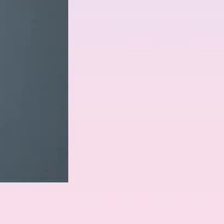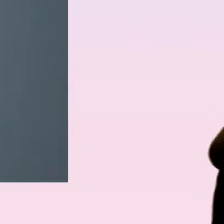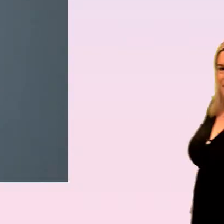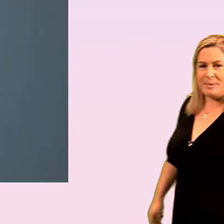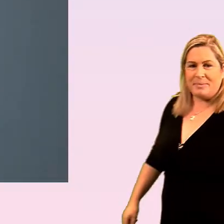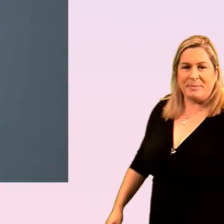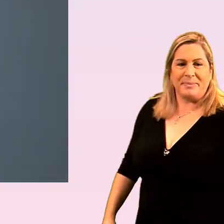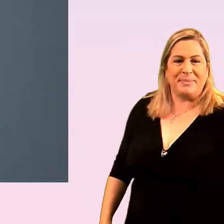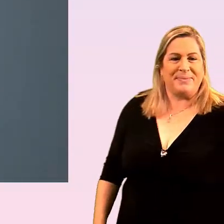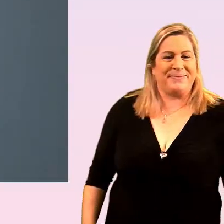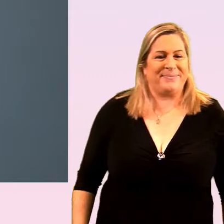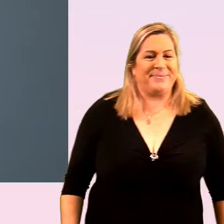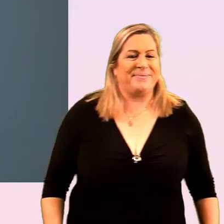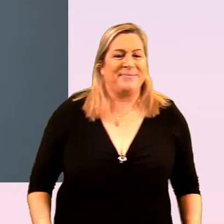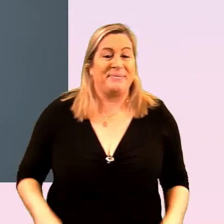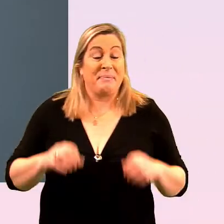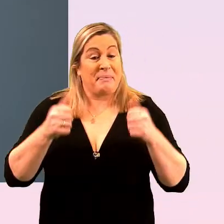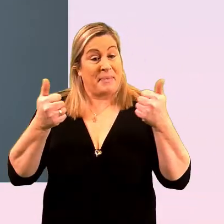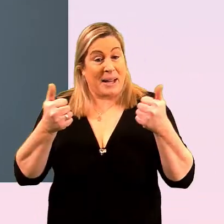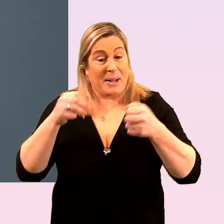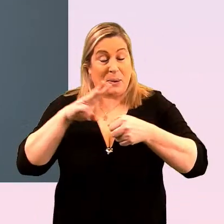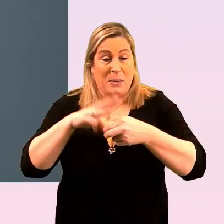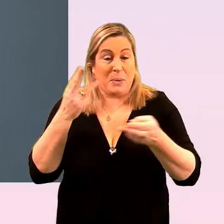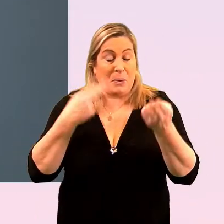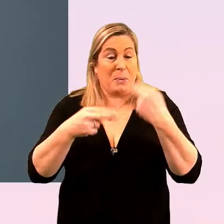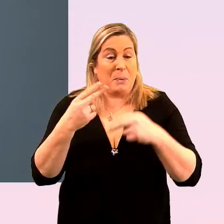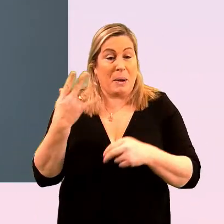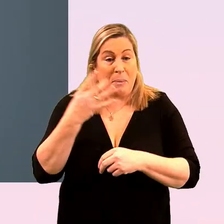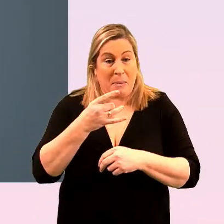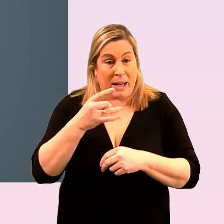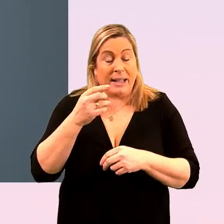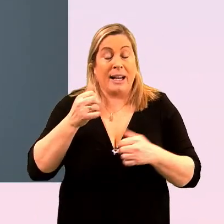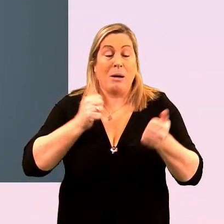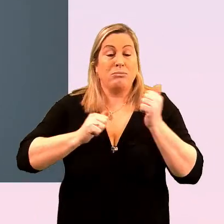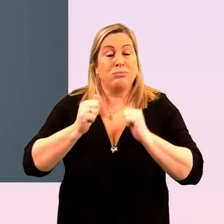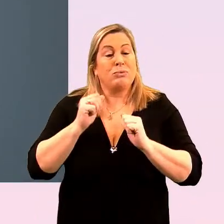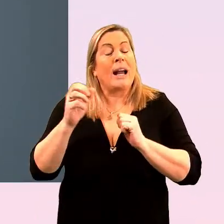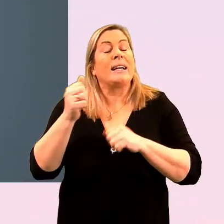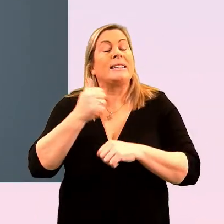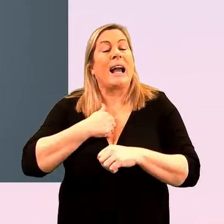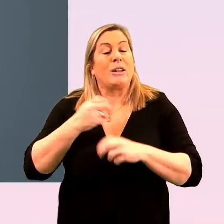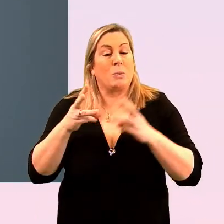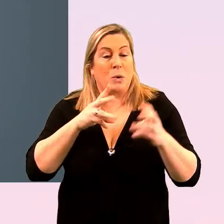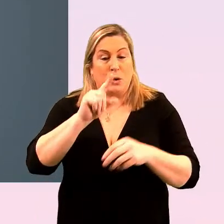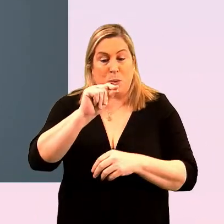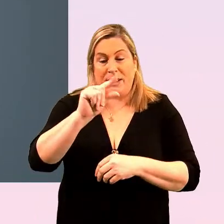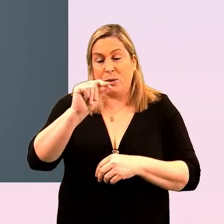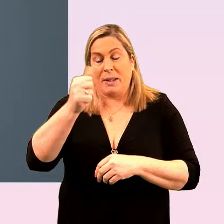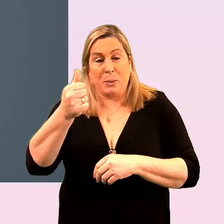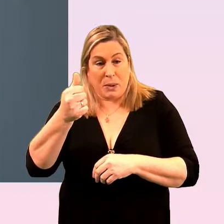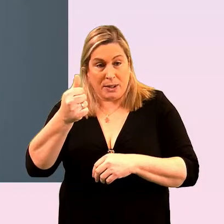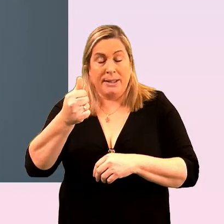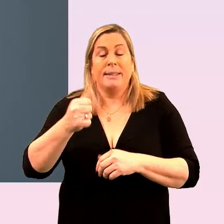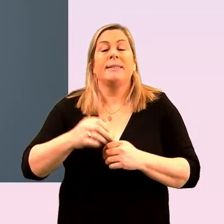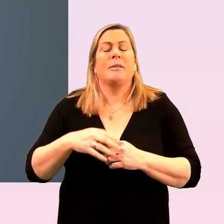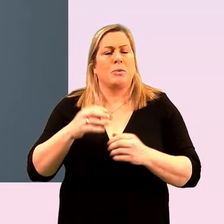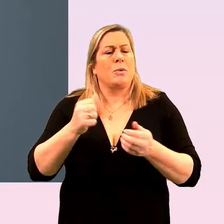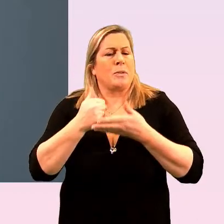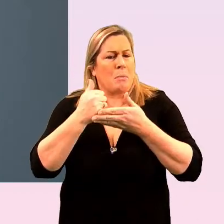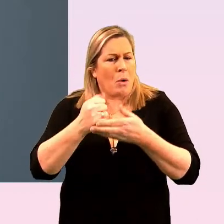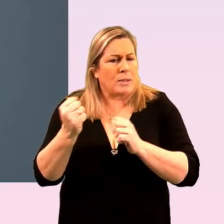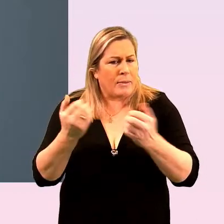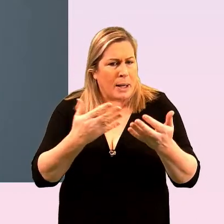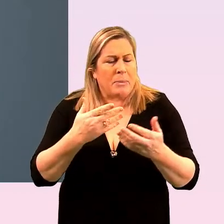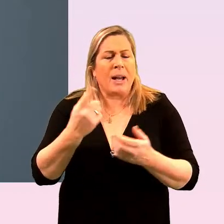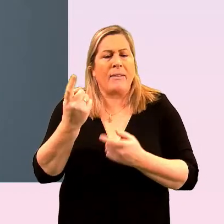Hello and welcome back to Pride at Work 2021. For our next module, Supports Available, we've invited representatives from